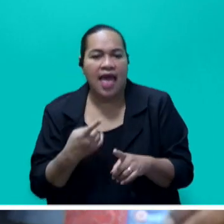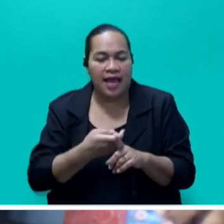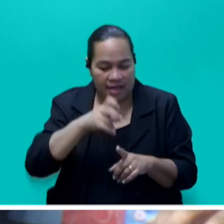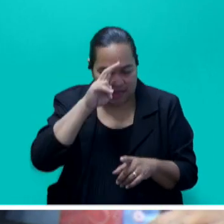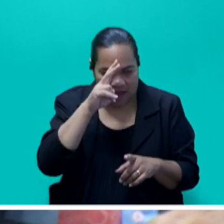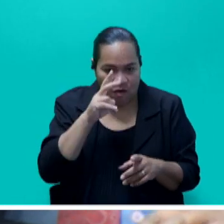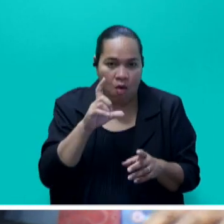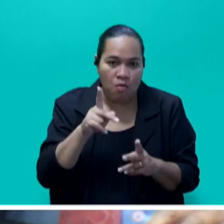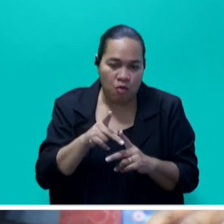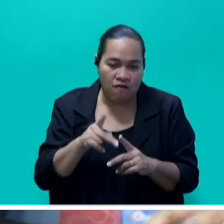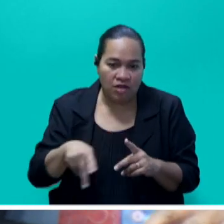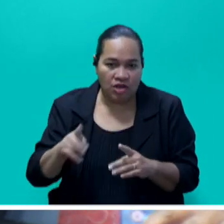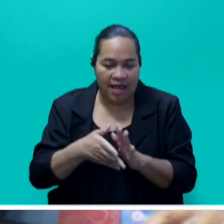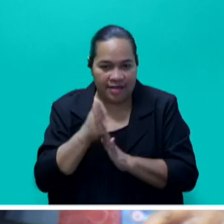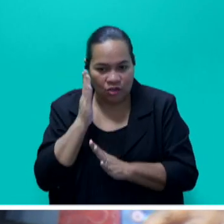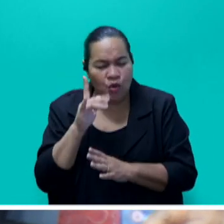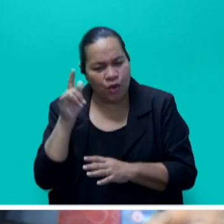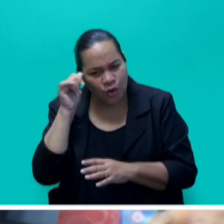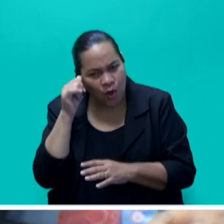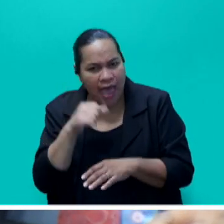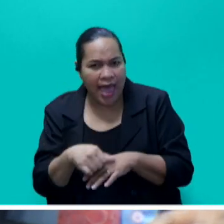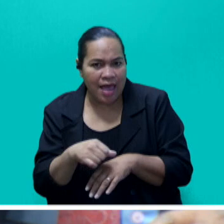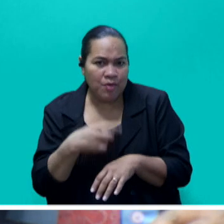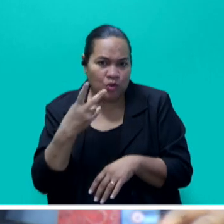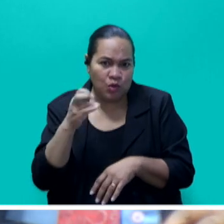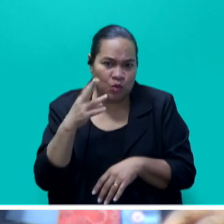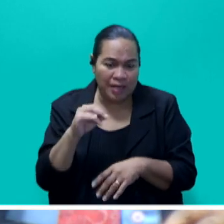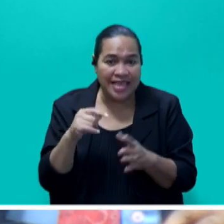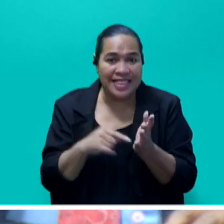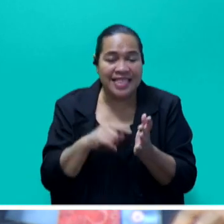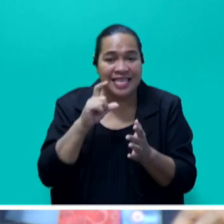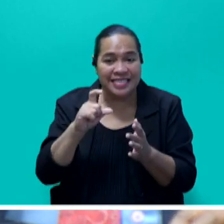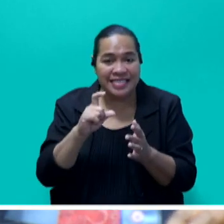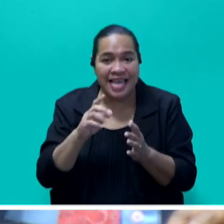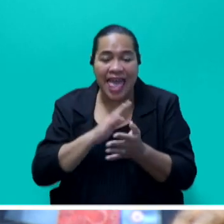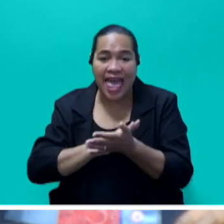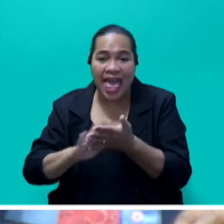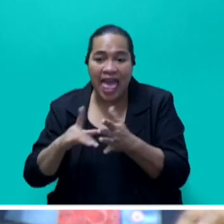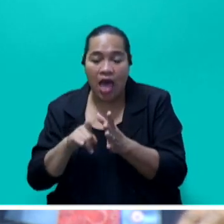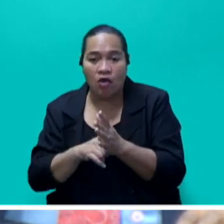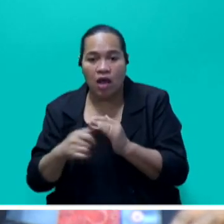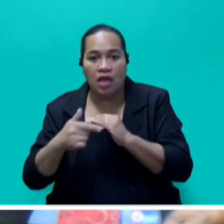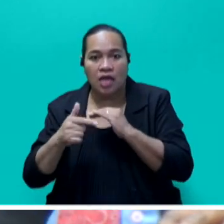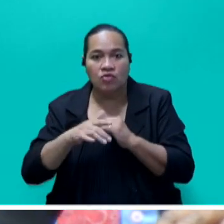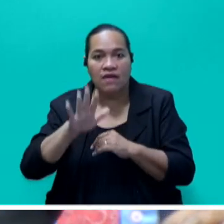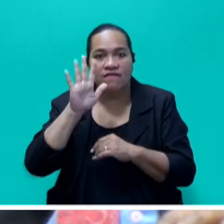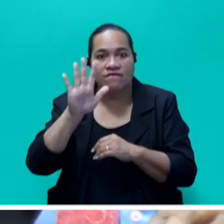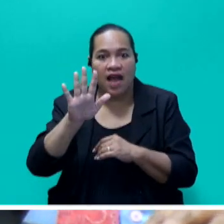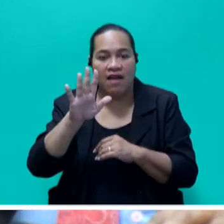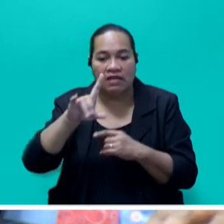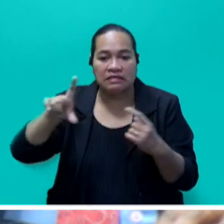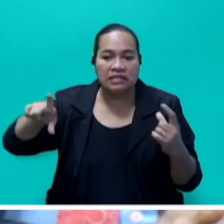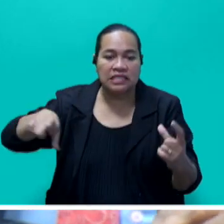School. We all know in April 2020, TC Herald, which was a Category 5 cyclone,